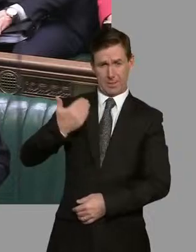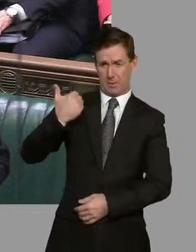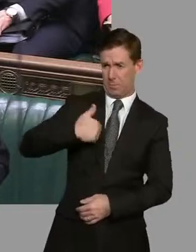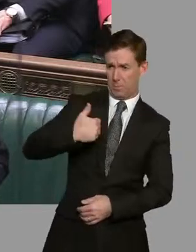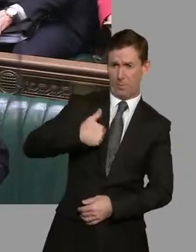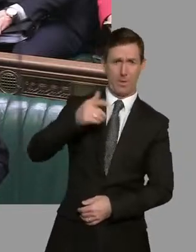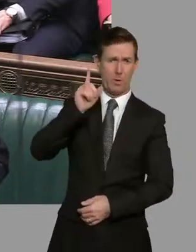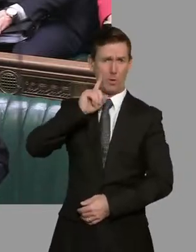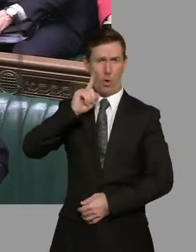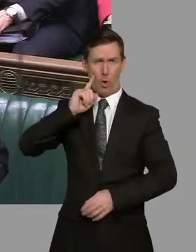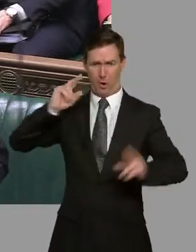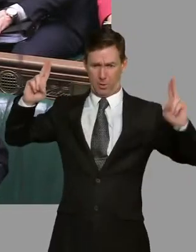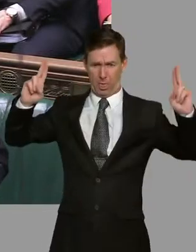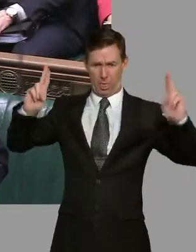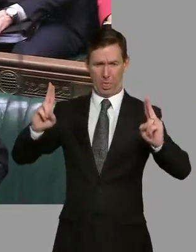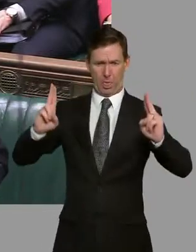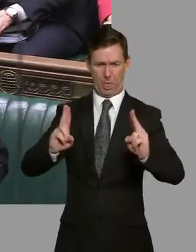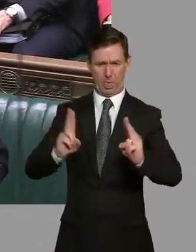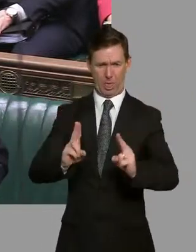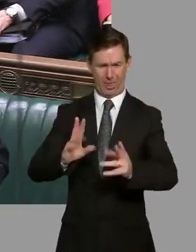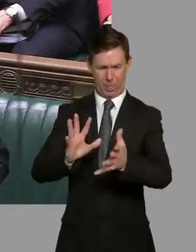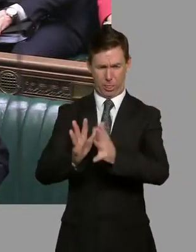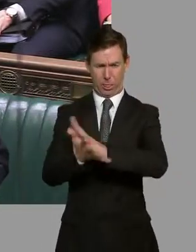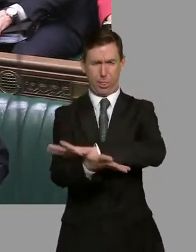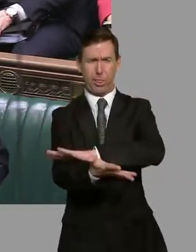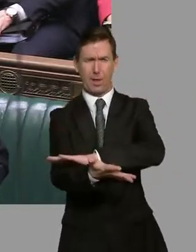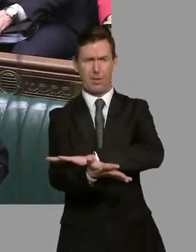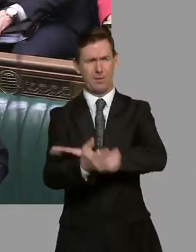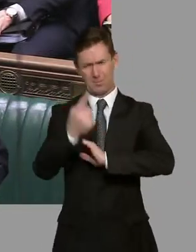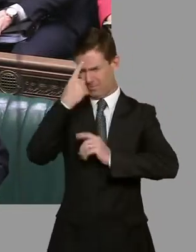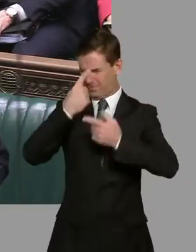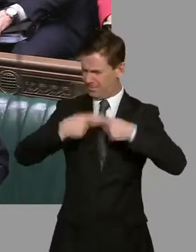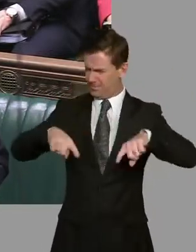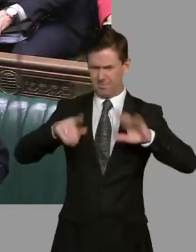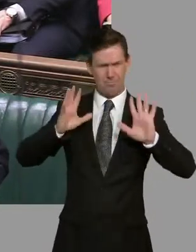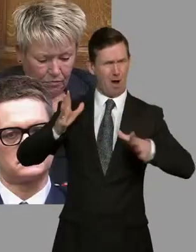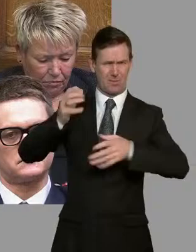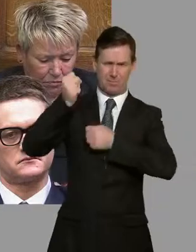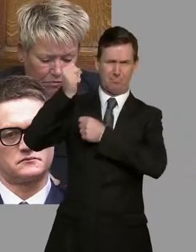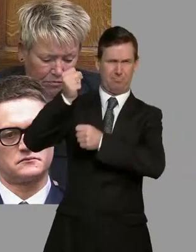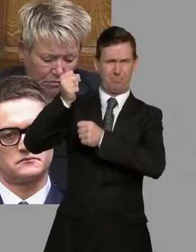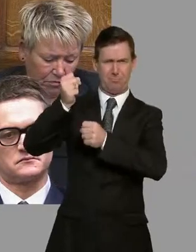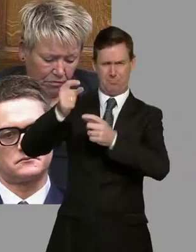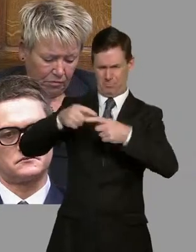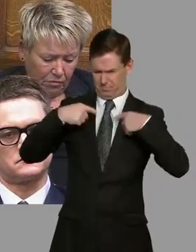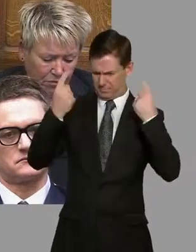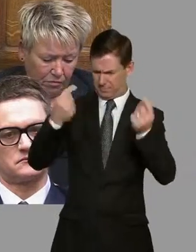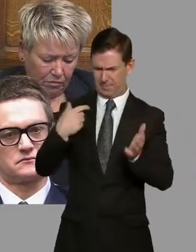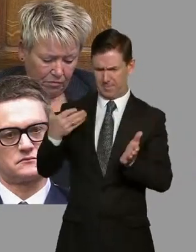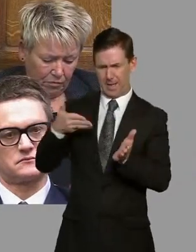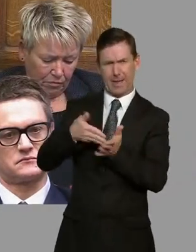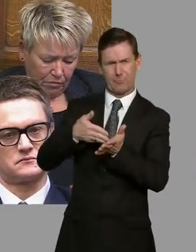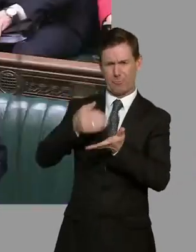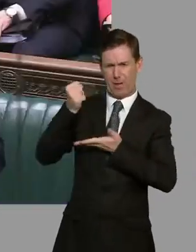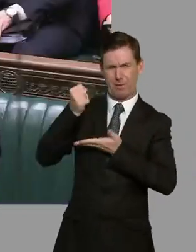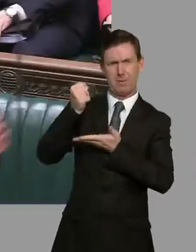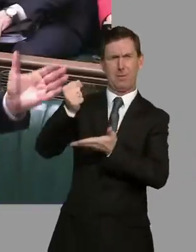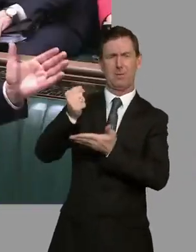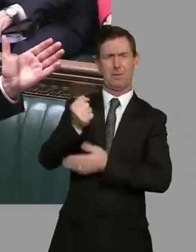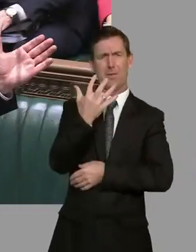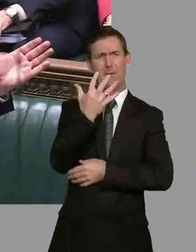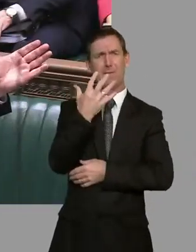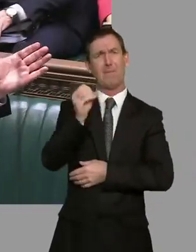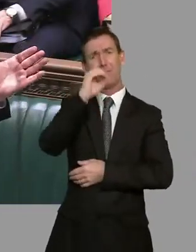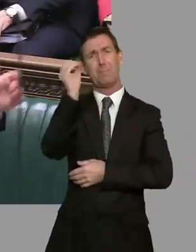terms. And that's why we provided additional aid, at least 50% of which we're going to women and girls. DCMS are in touch